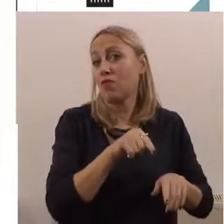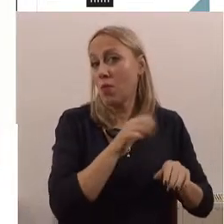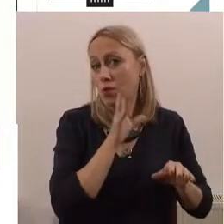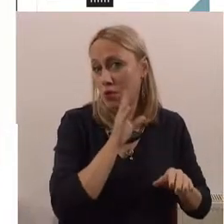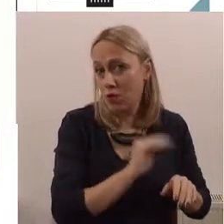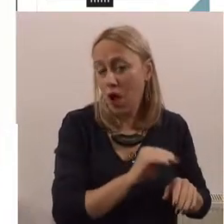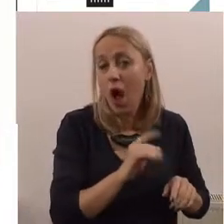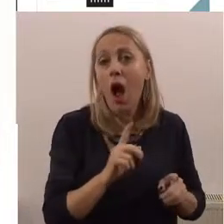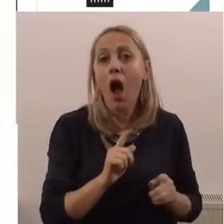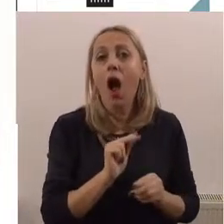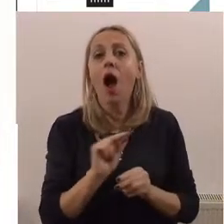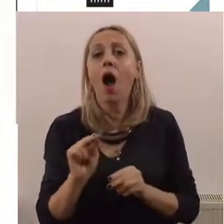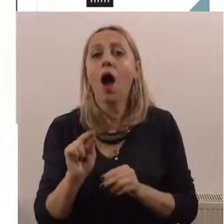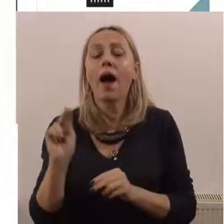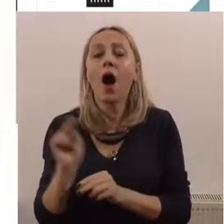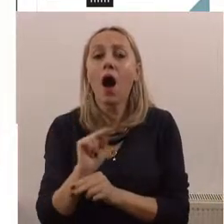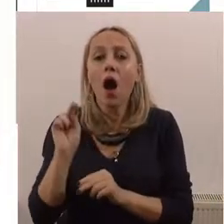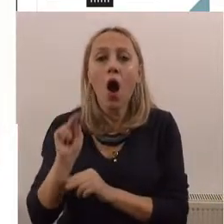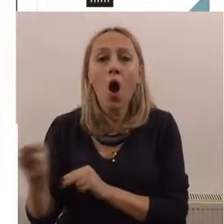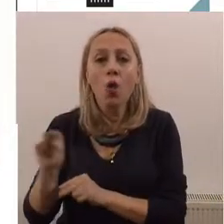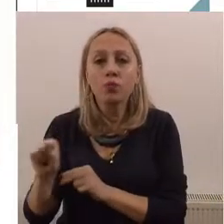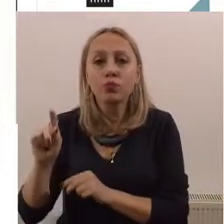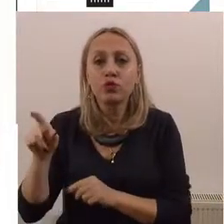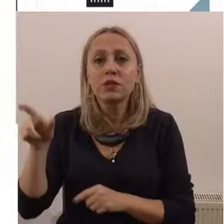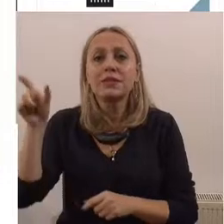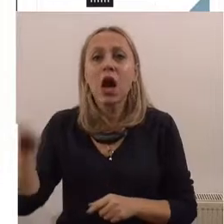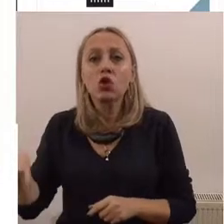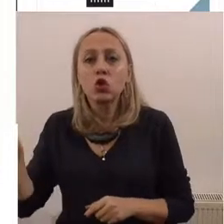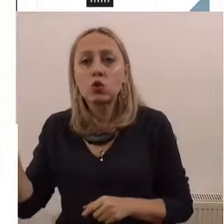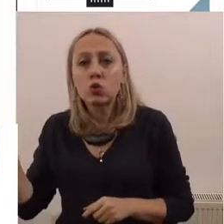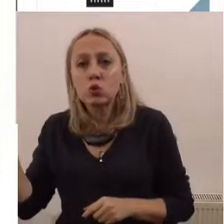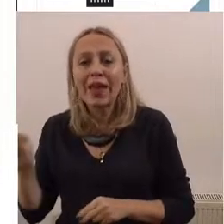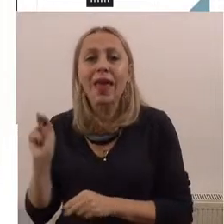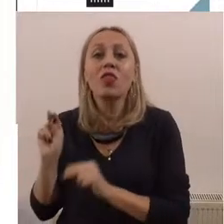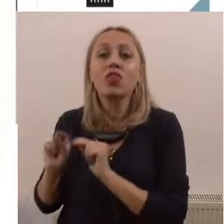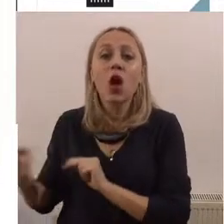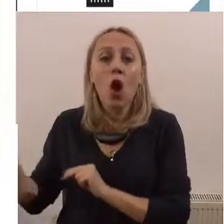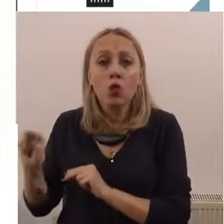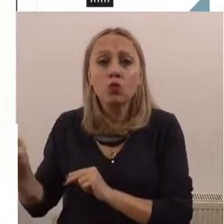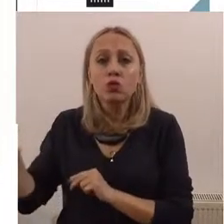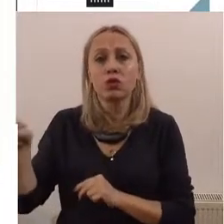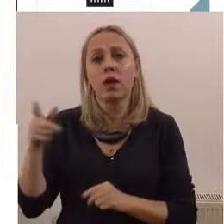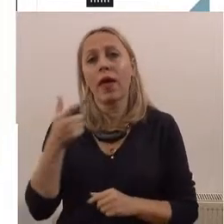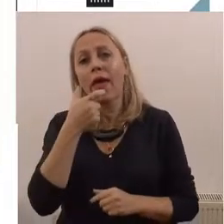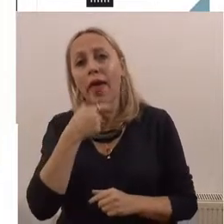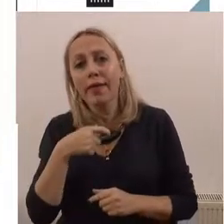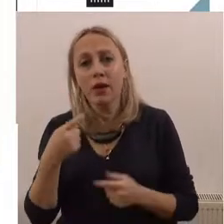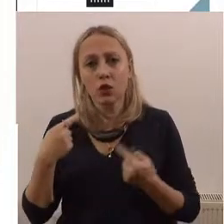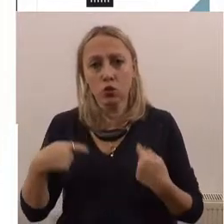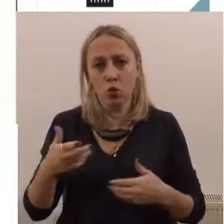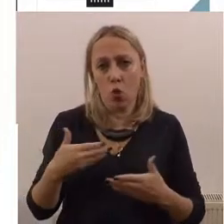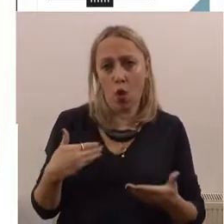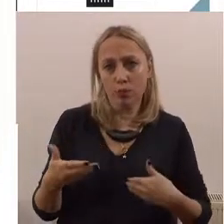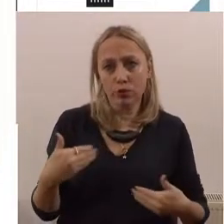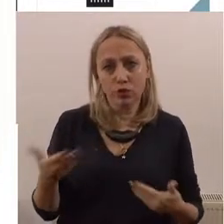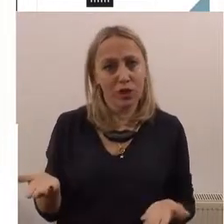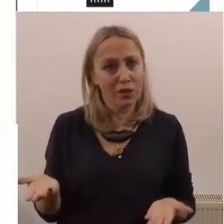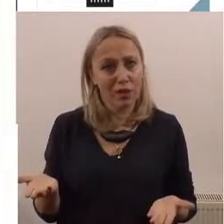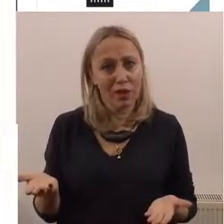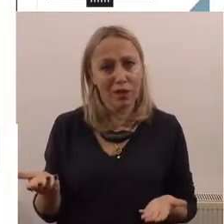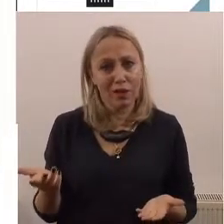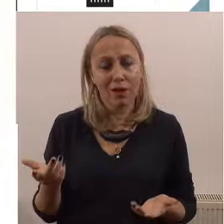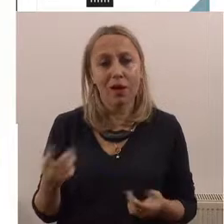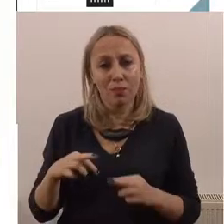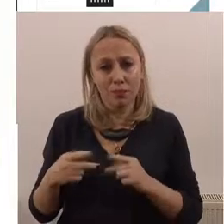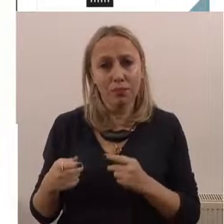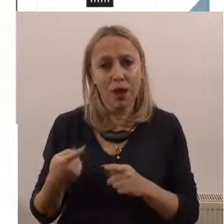and it will change the architectural accessibility. But how can you retrain a big number of staff, teaching